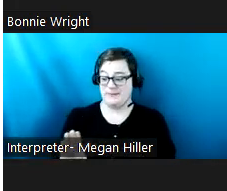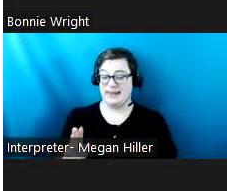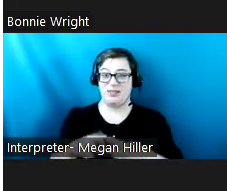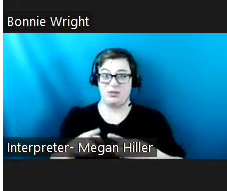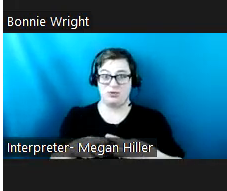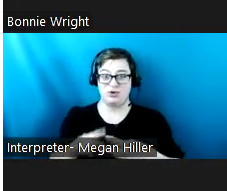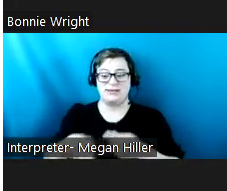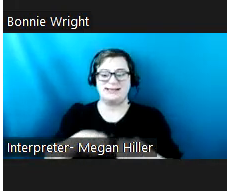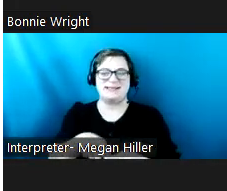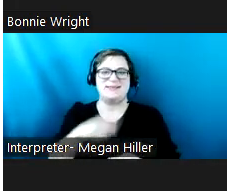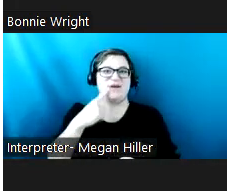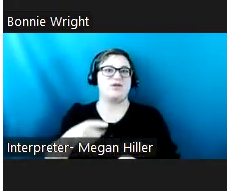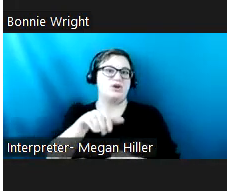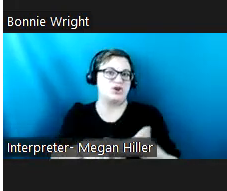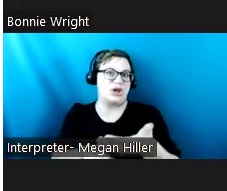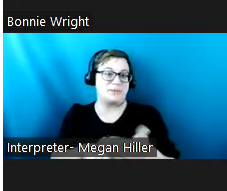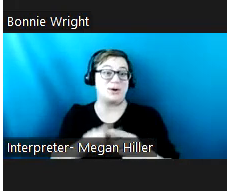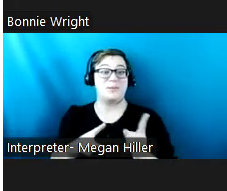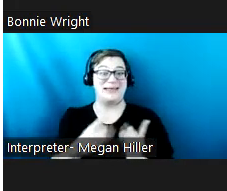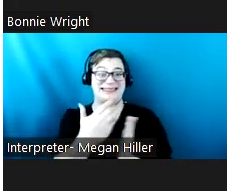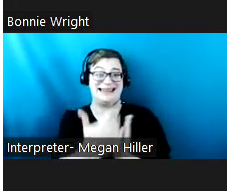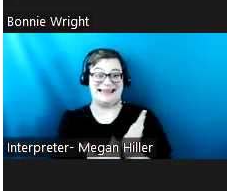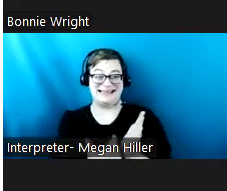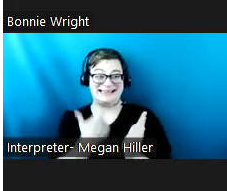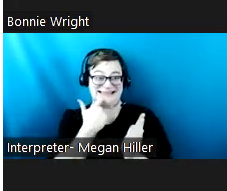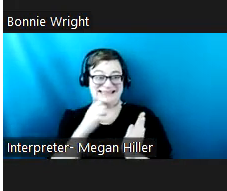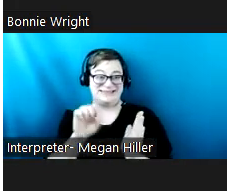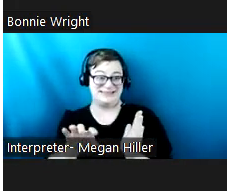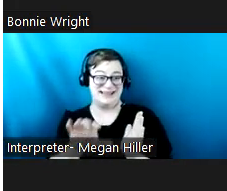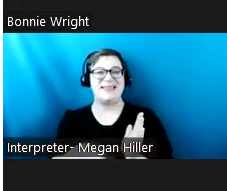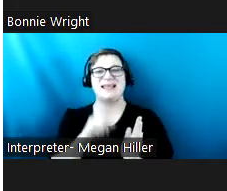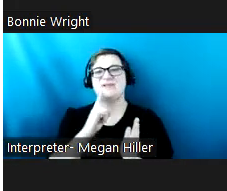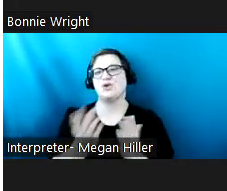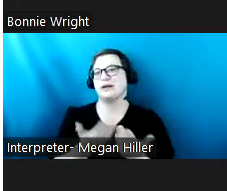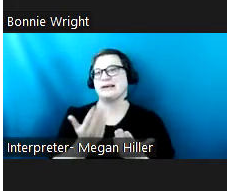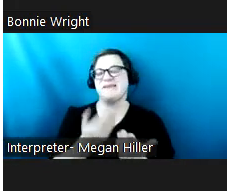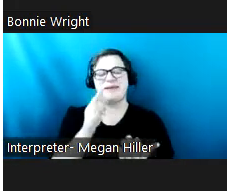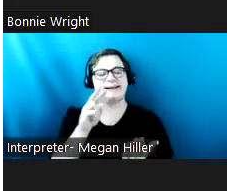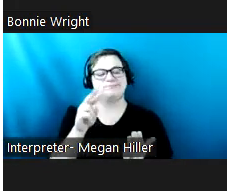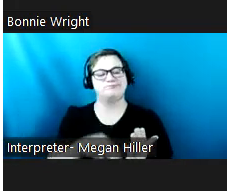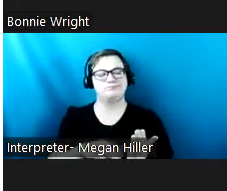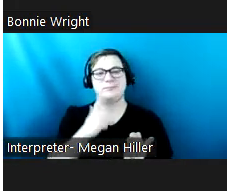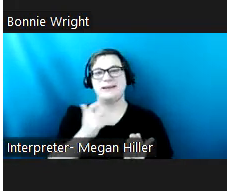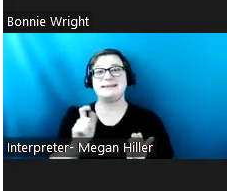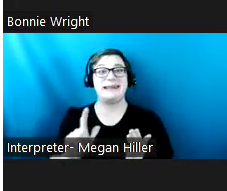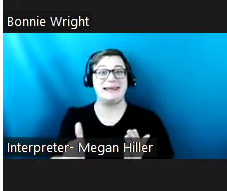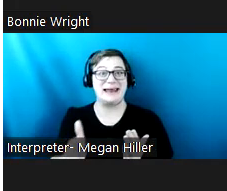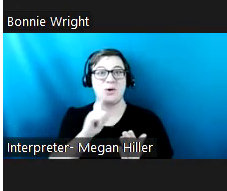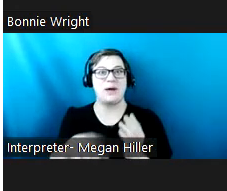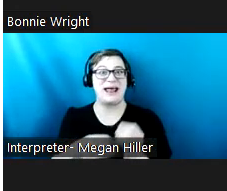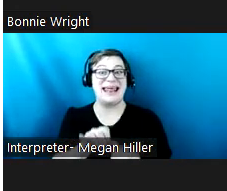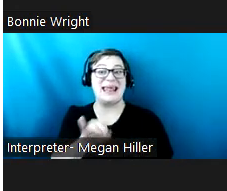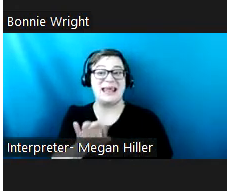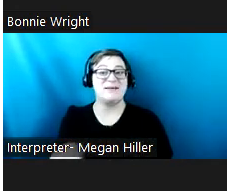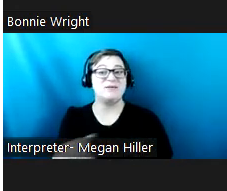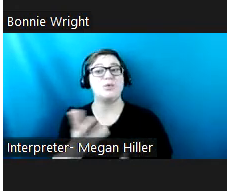to a chapter. This list is really for convenience because later on we say, if you want to